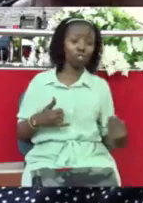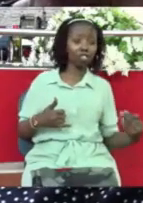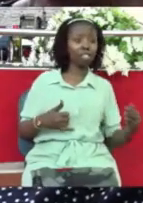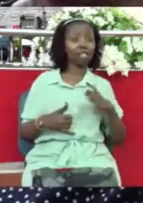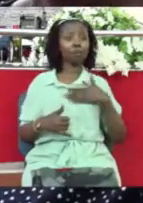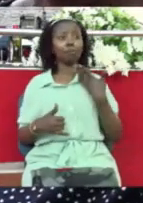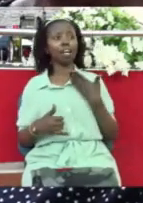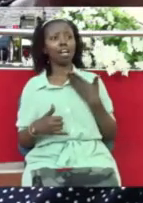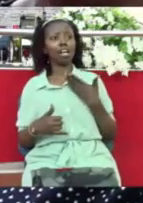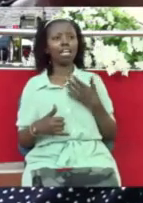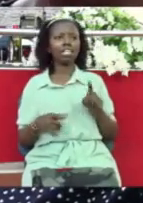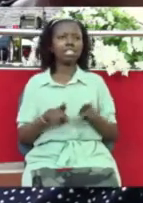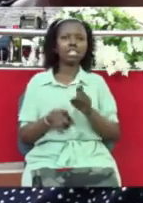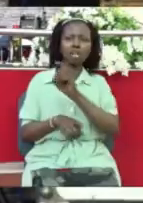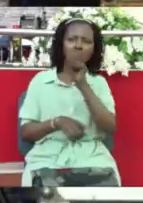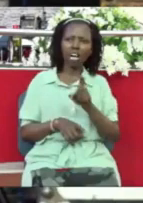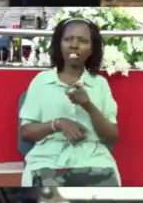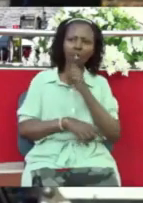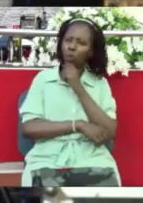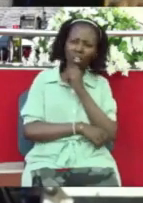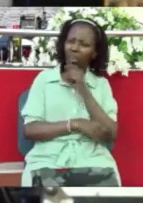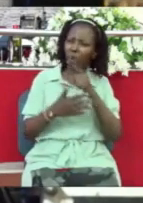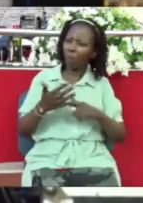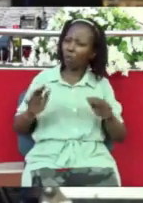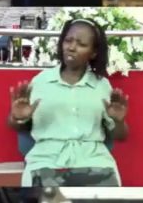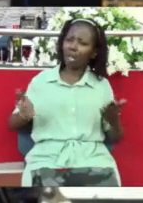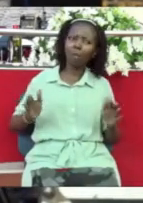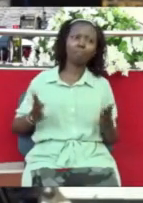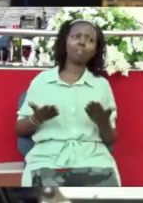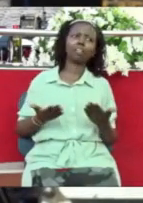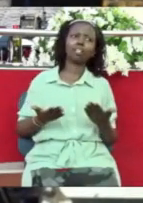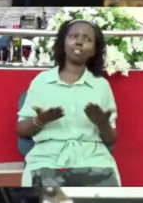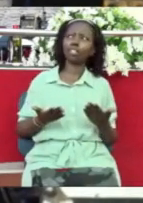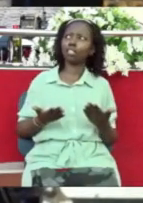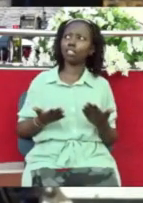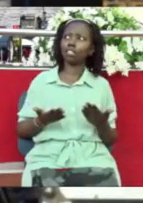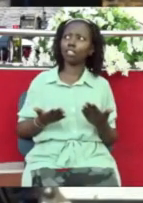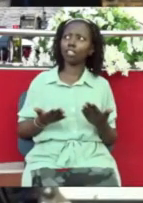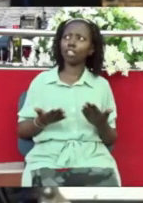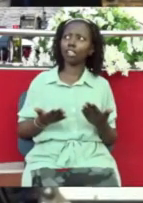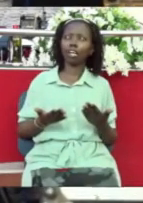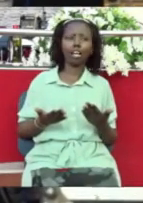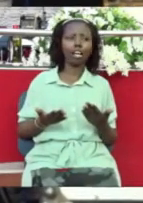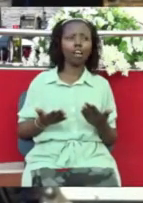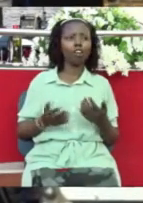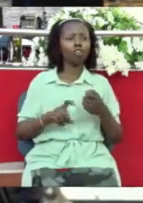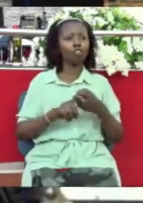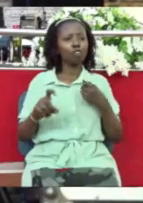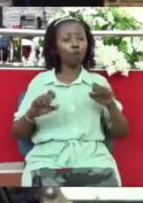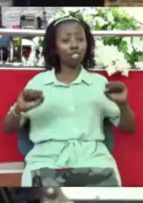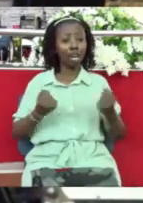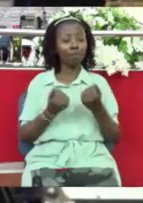wangu, they even ask, they even wonder, what happened wanashanganga ni nini kilitukia between them and these grandchildren. Kati